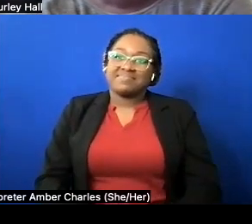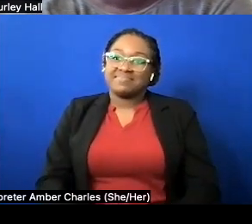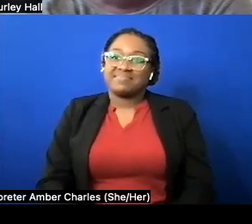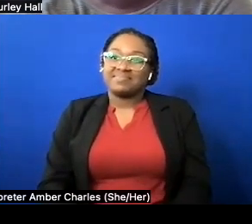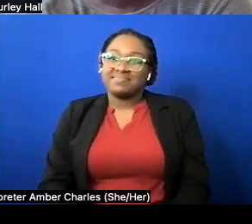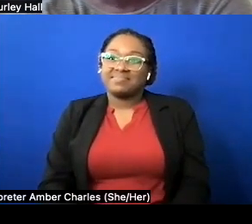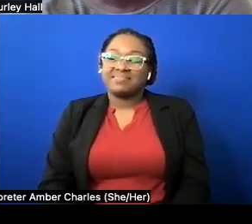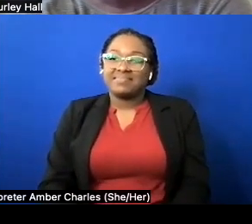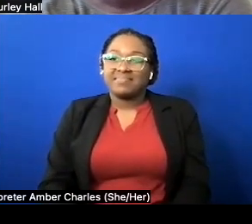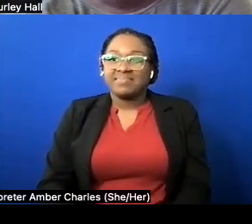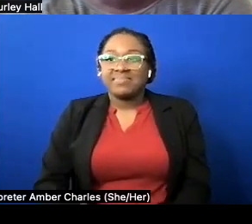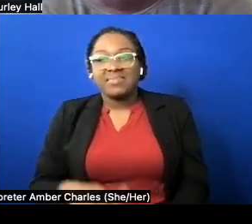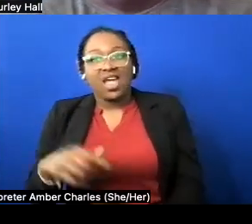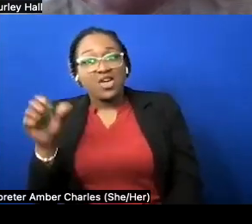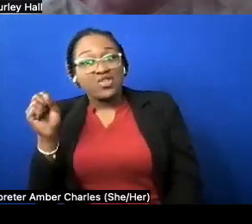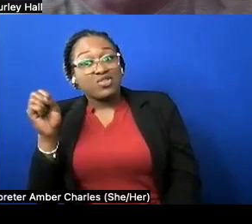So